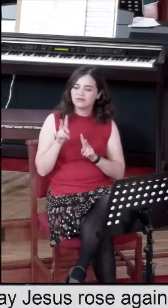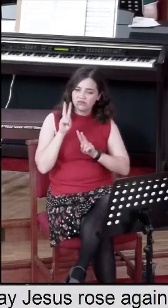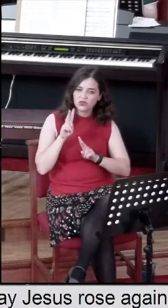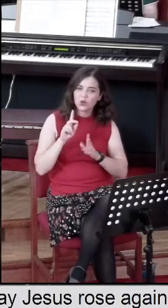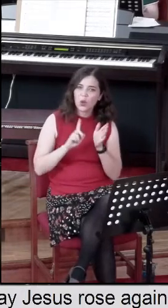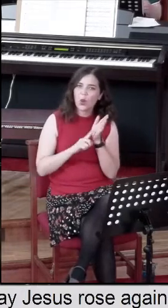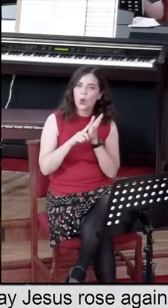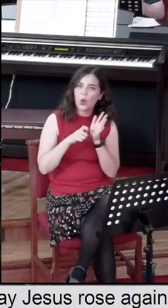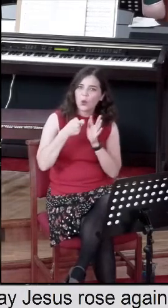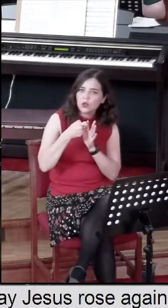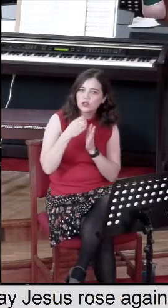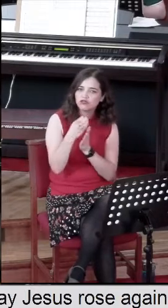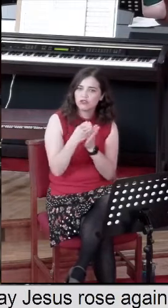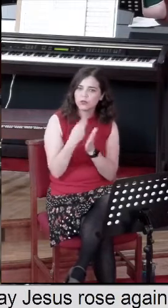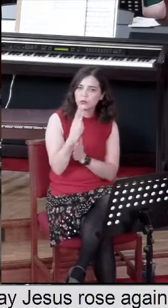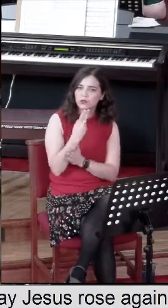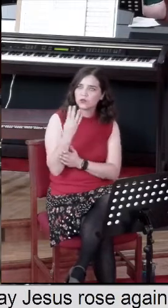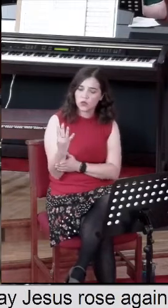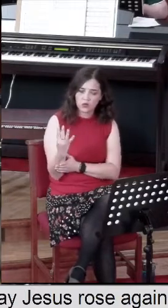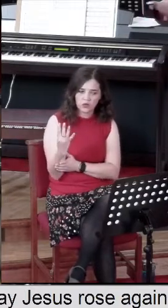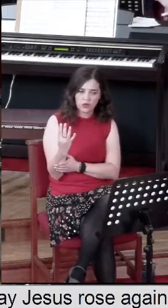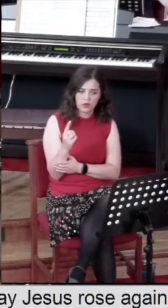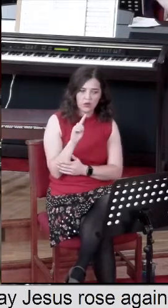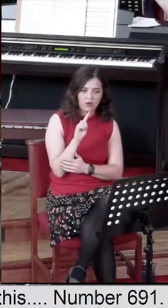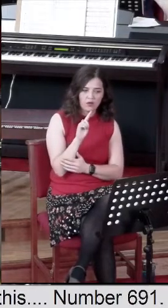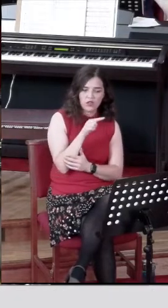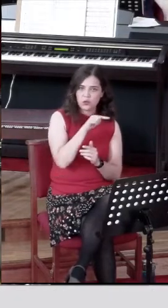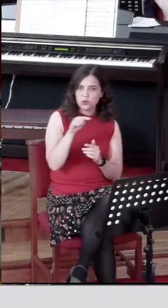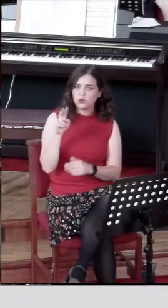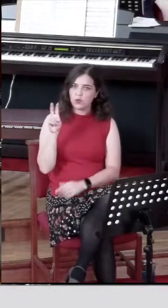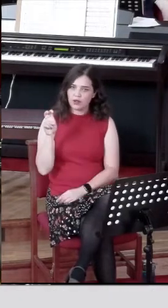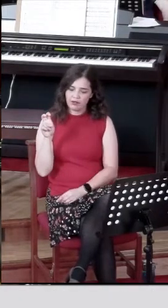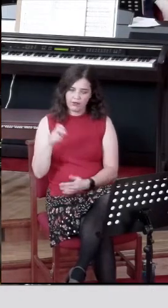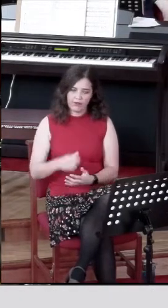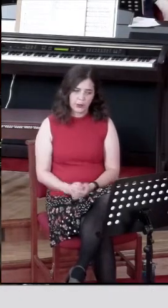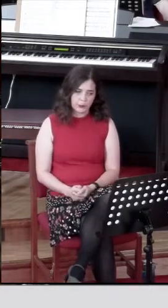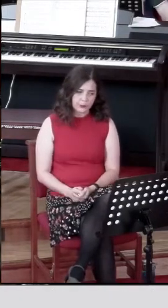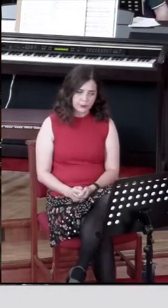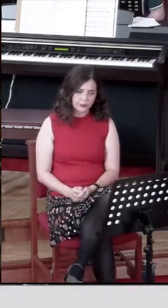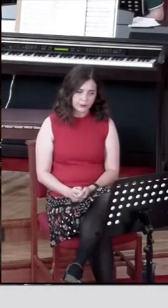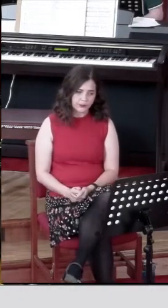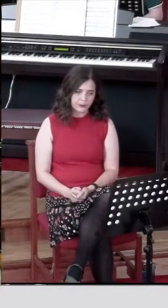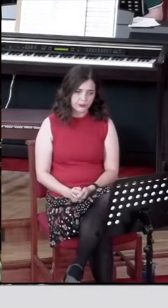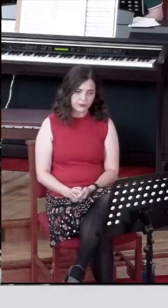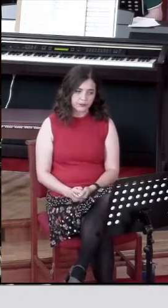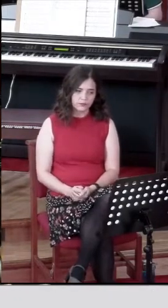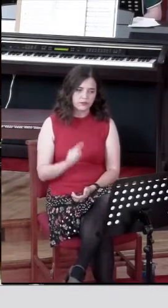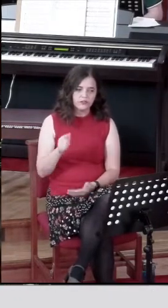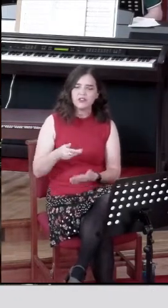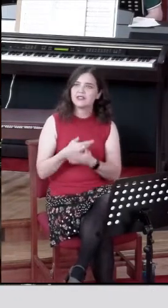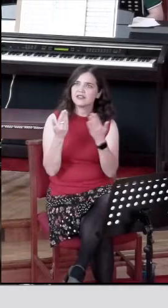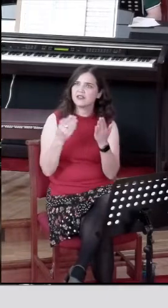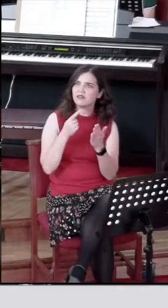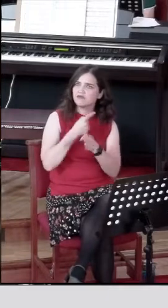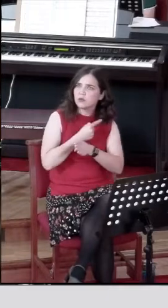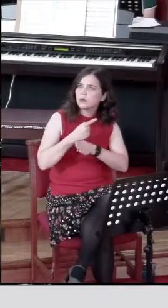Gospel, chapter 24, and the first dozen verses. On the first day of the